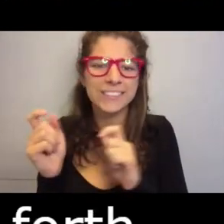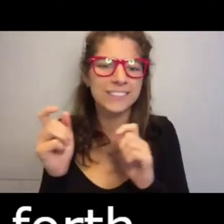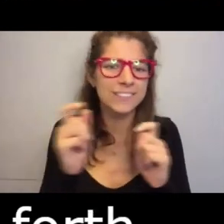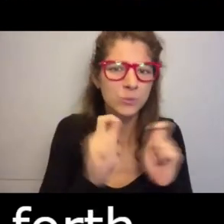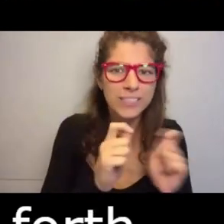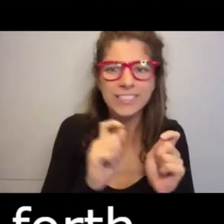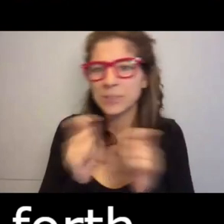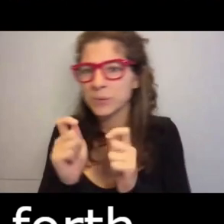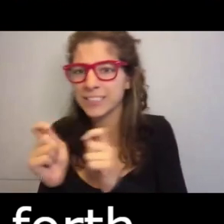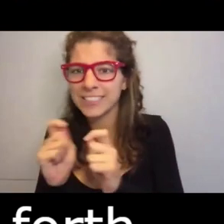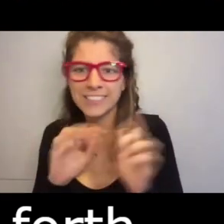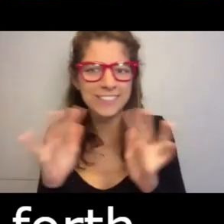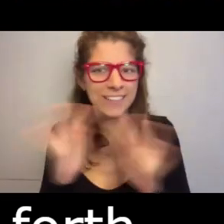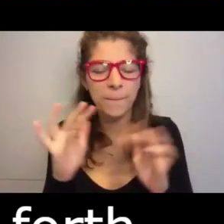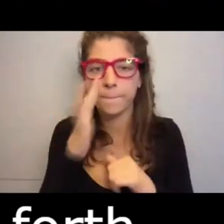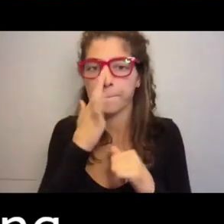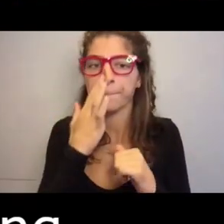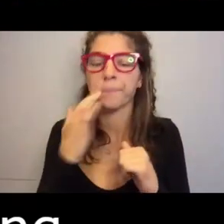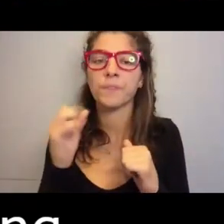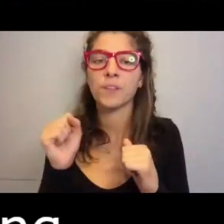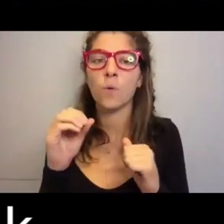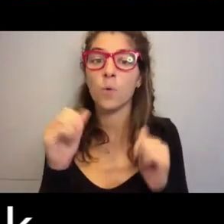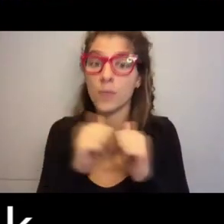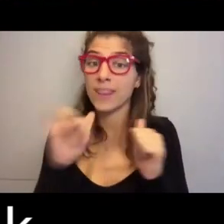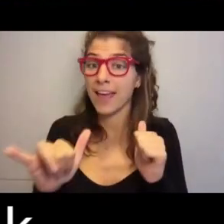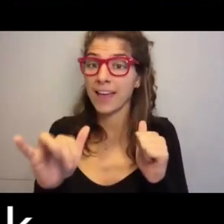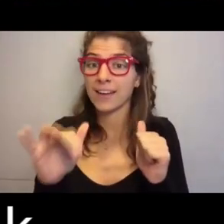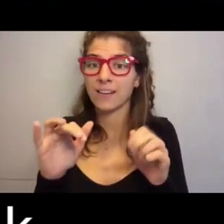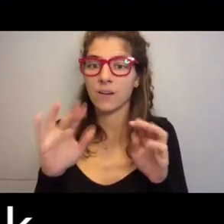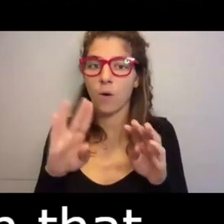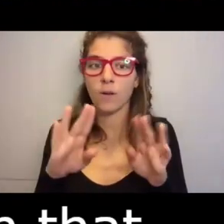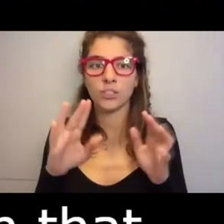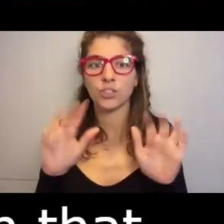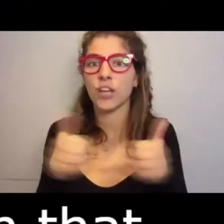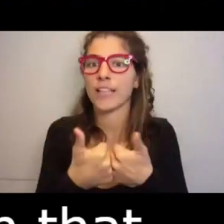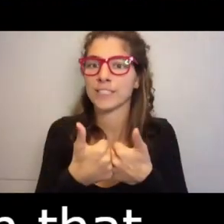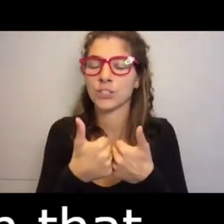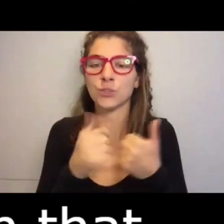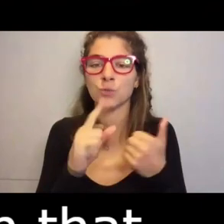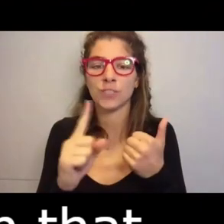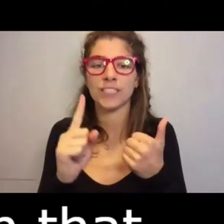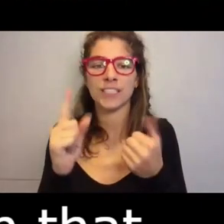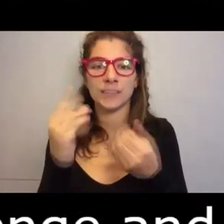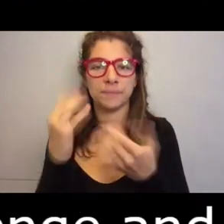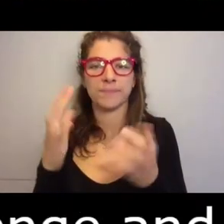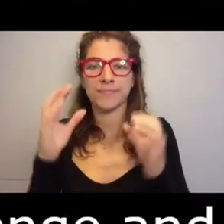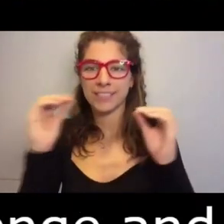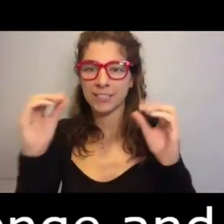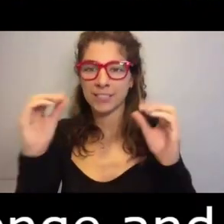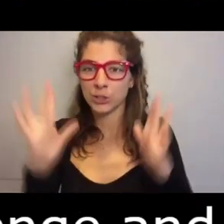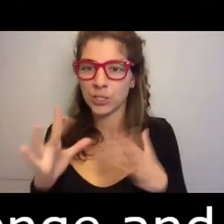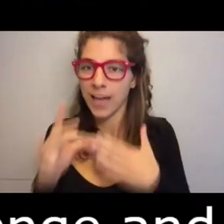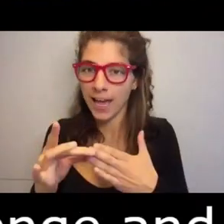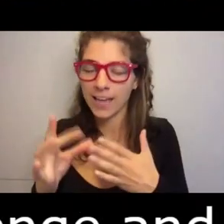doing another tweak, coming back. And so with that kind of open-ended challenge and really letting the educator kind of